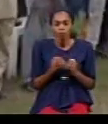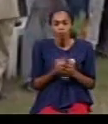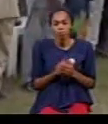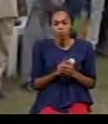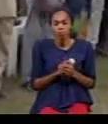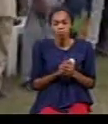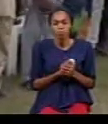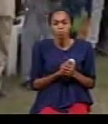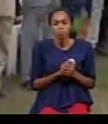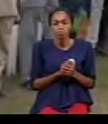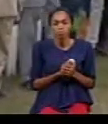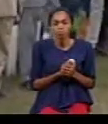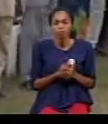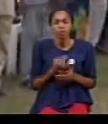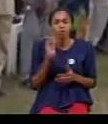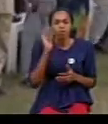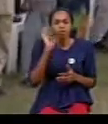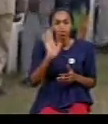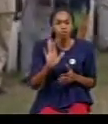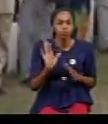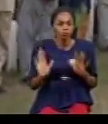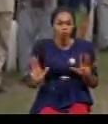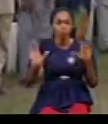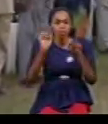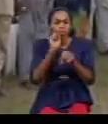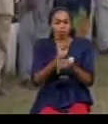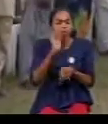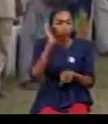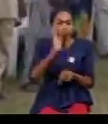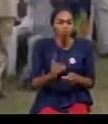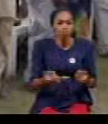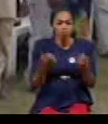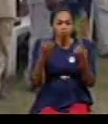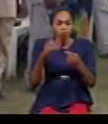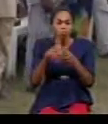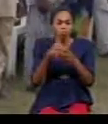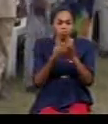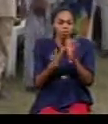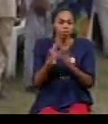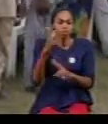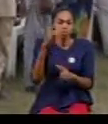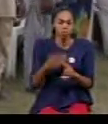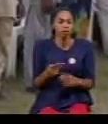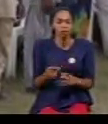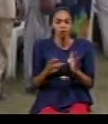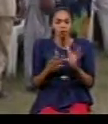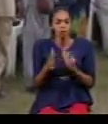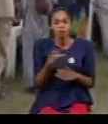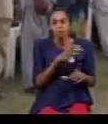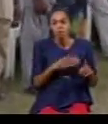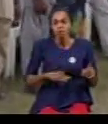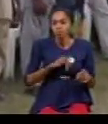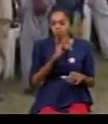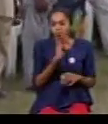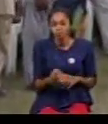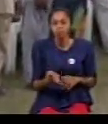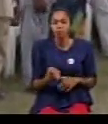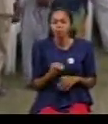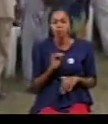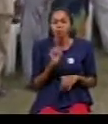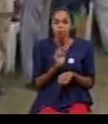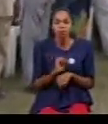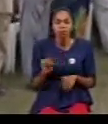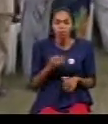Your miracle will come. Jesus Christ walking, and he told Peter about what